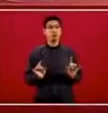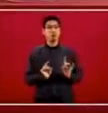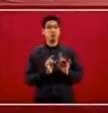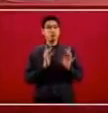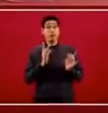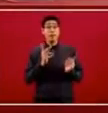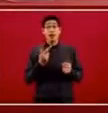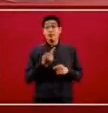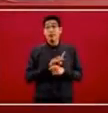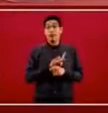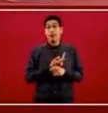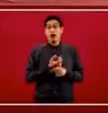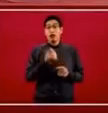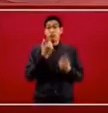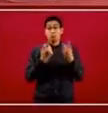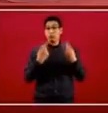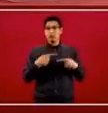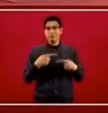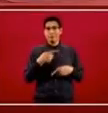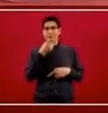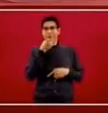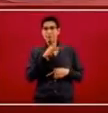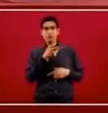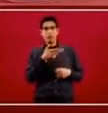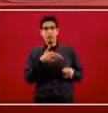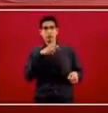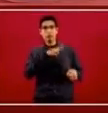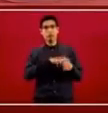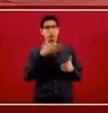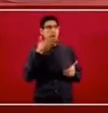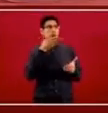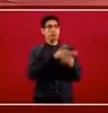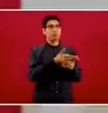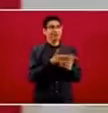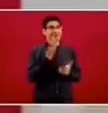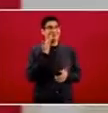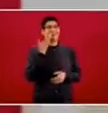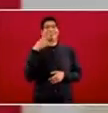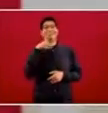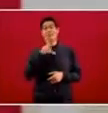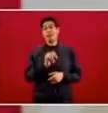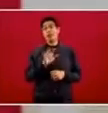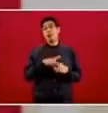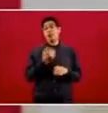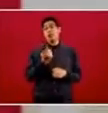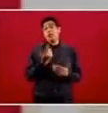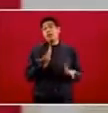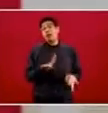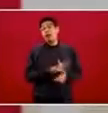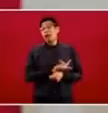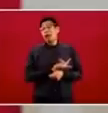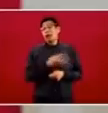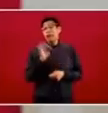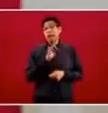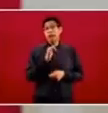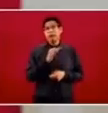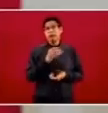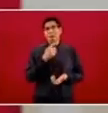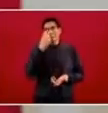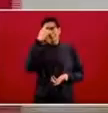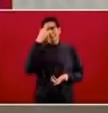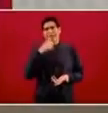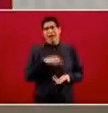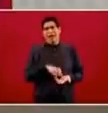greatly to identify, for example, any person who, because of their specific situation, will not go to